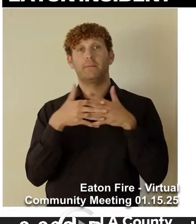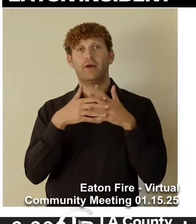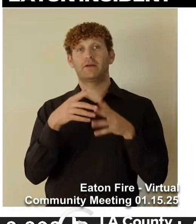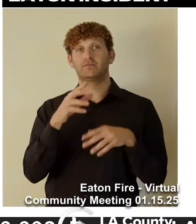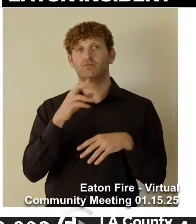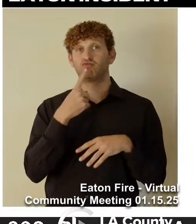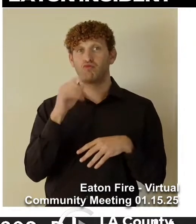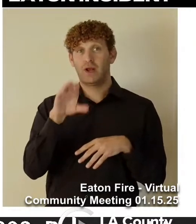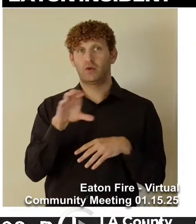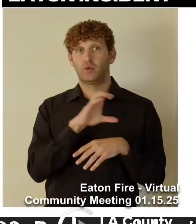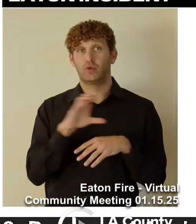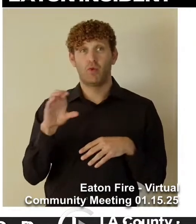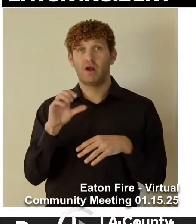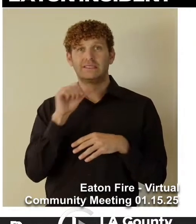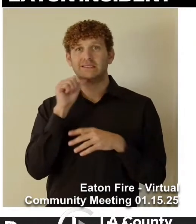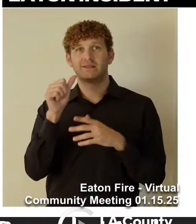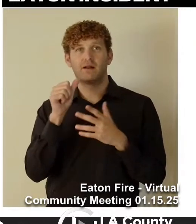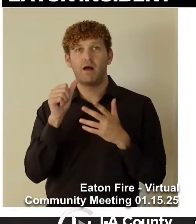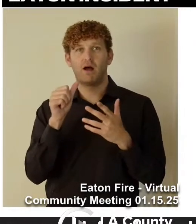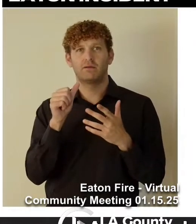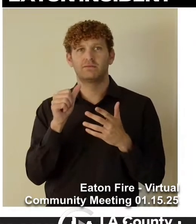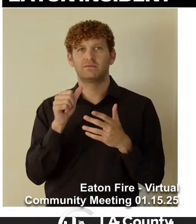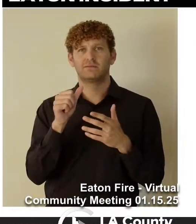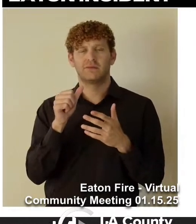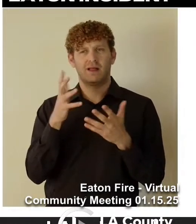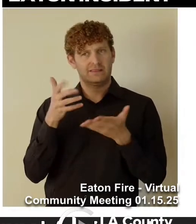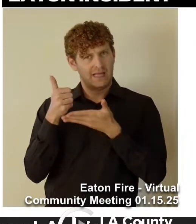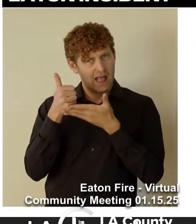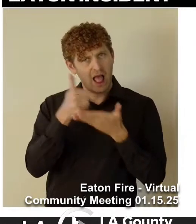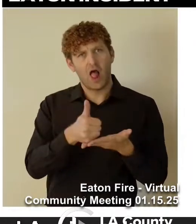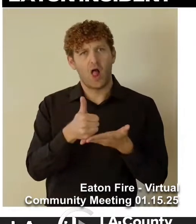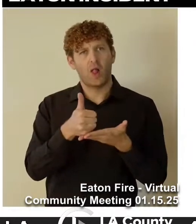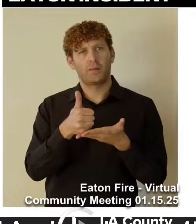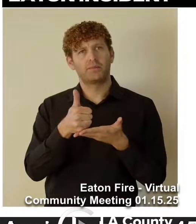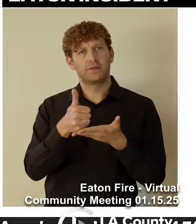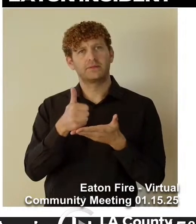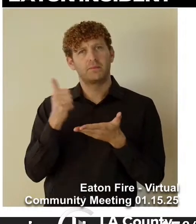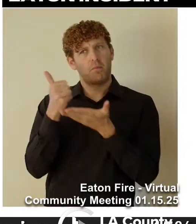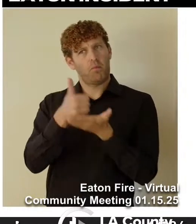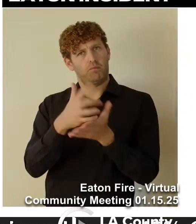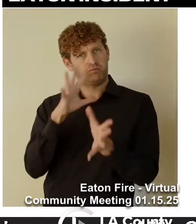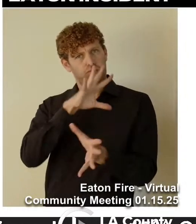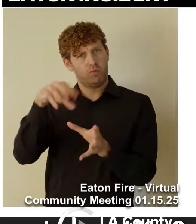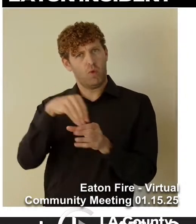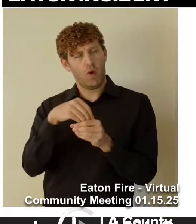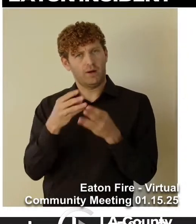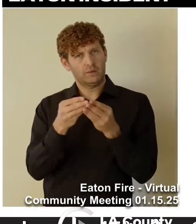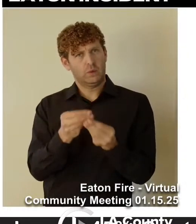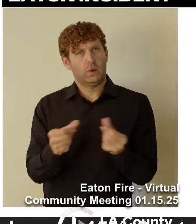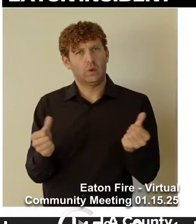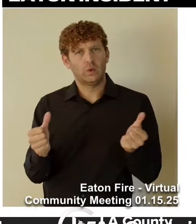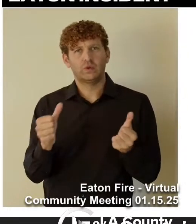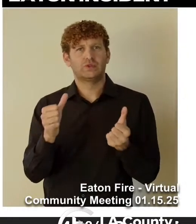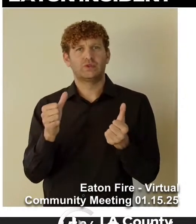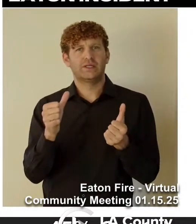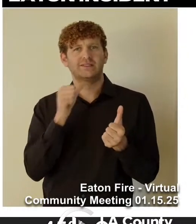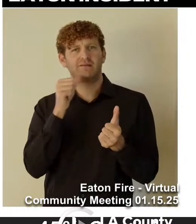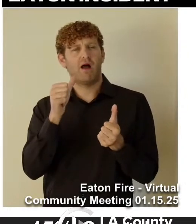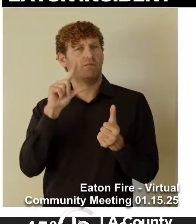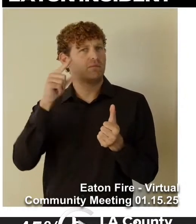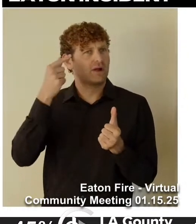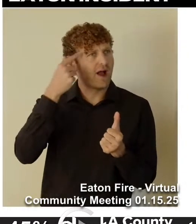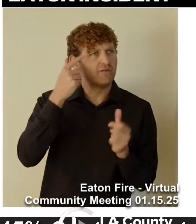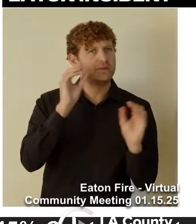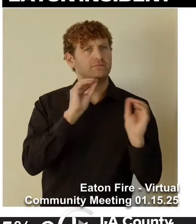government agency. The Red Cross is only part of the solution to recovery, and we encourage people who were affected by the